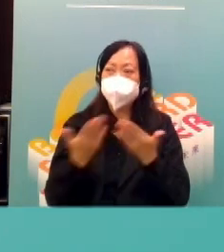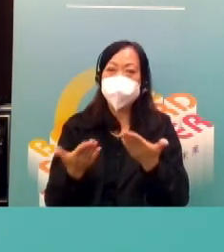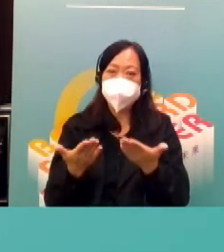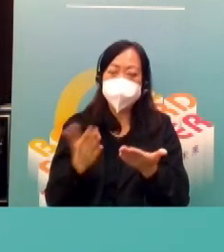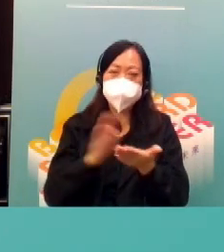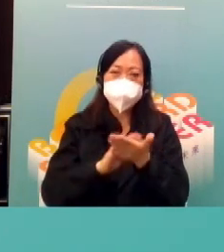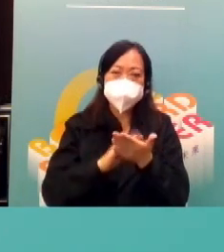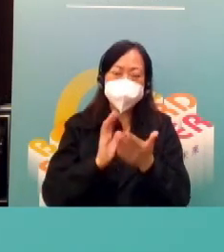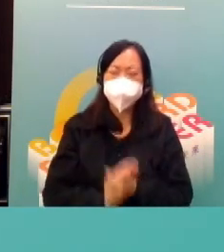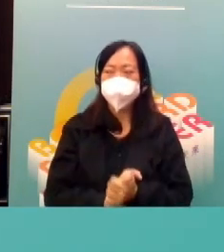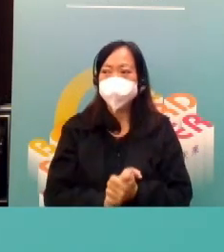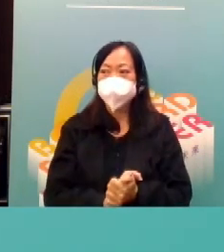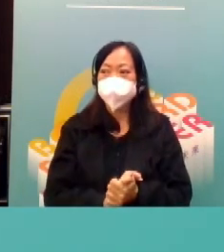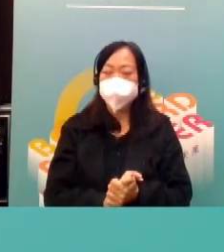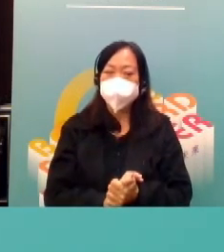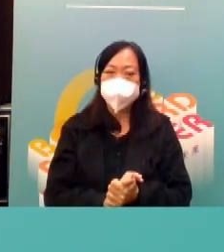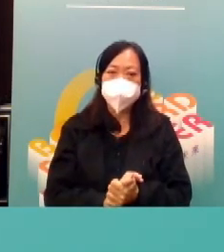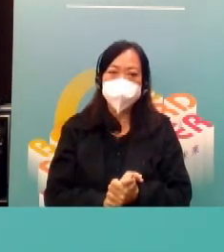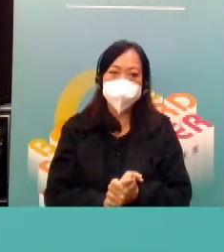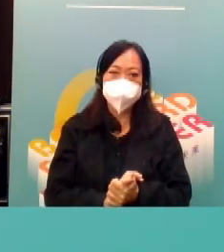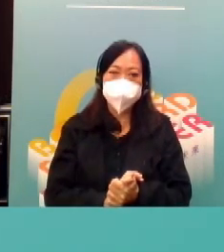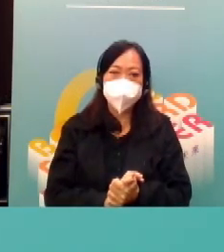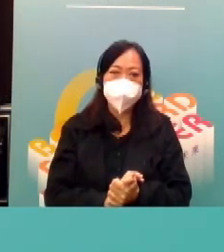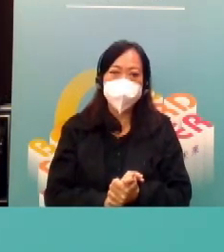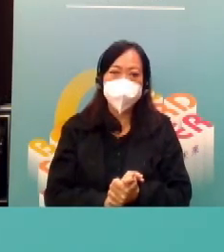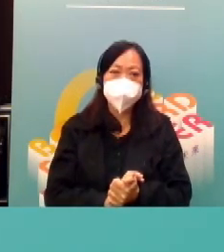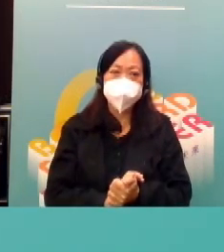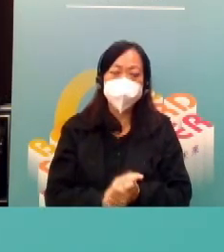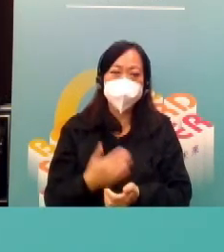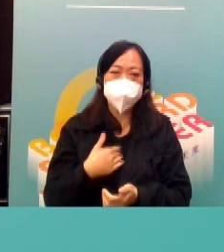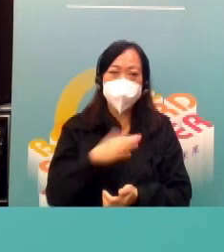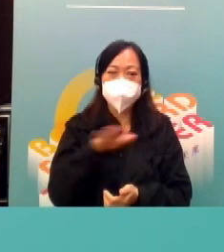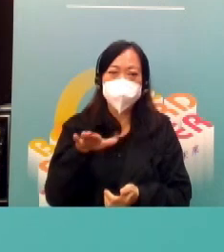Okay, we took the opportunity